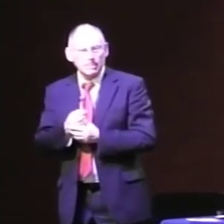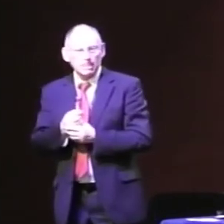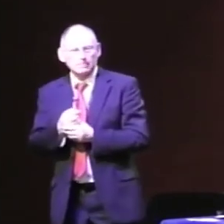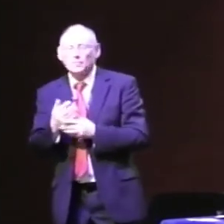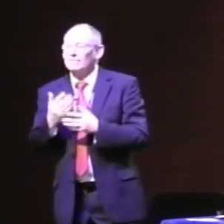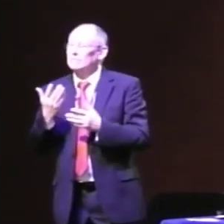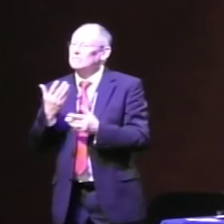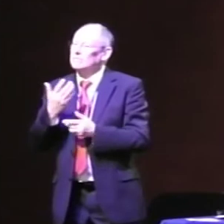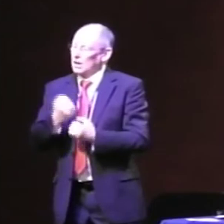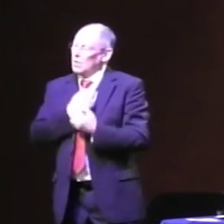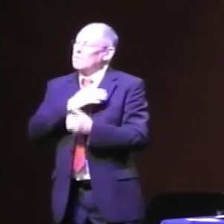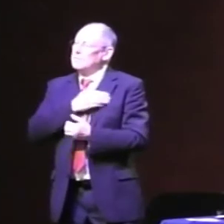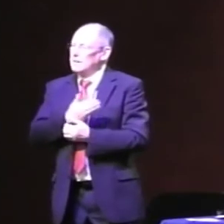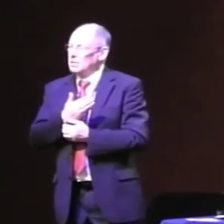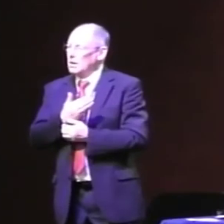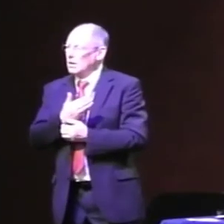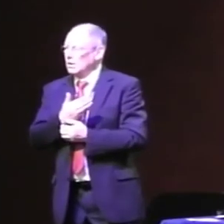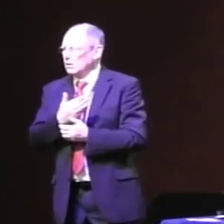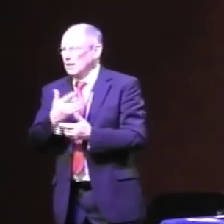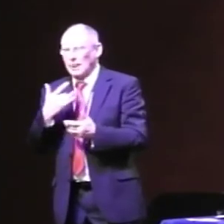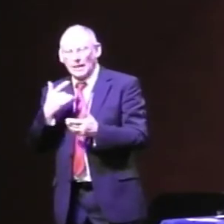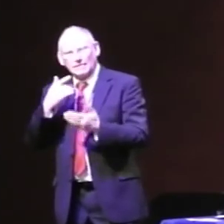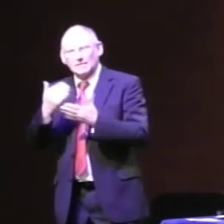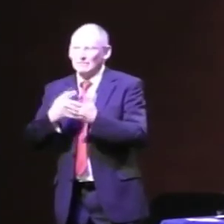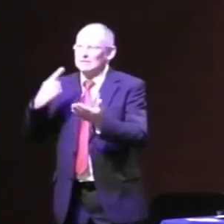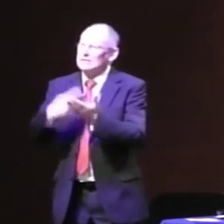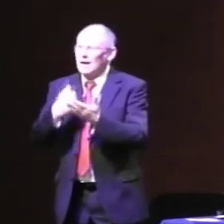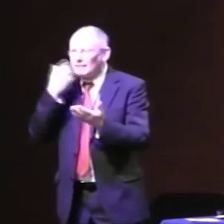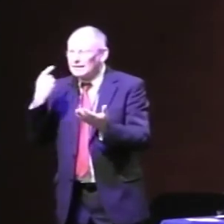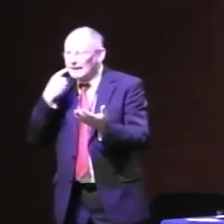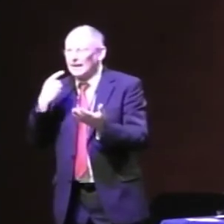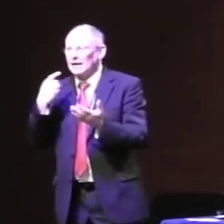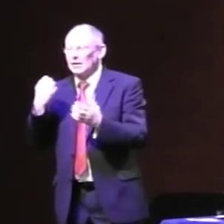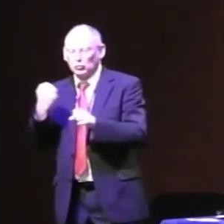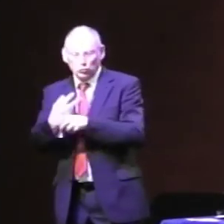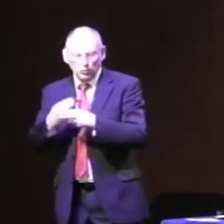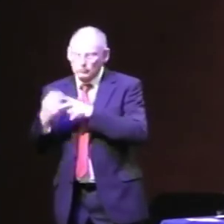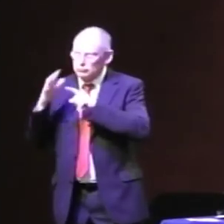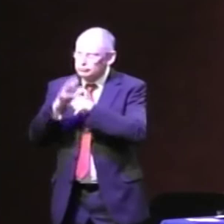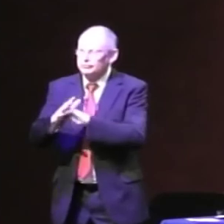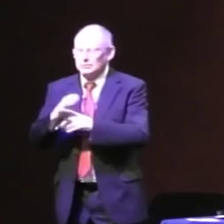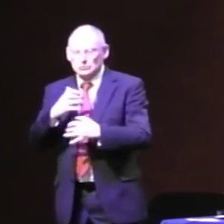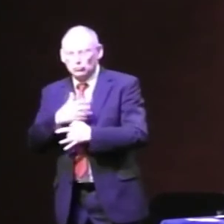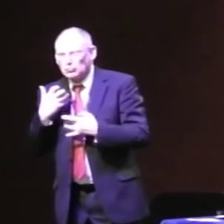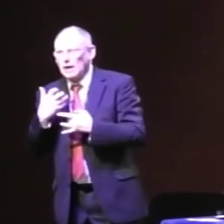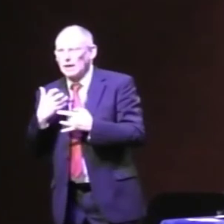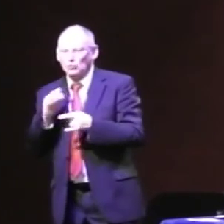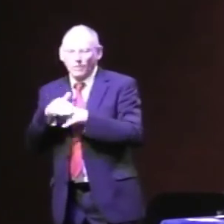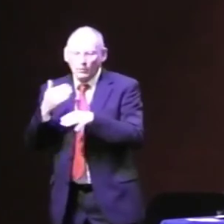For members, our members make life-saving decisions every day and do this under stress, overworked, tired and